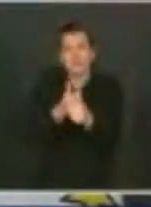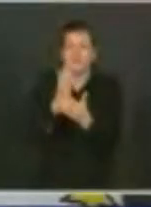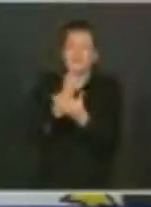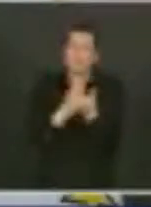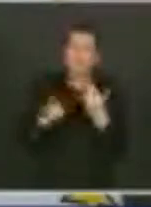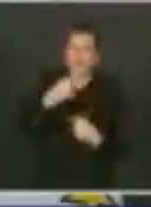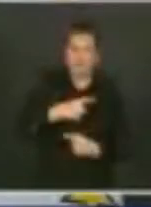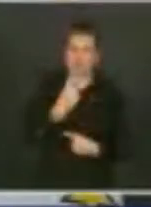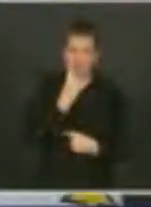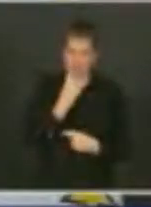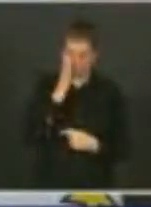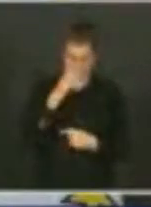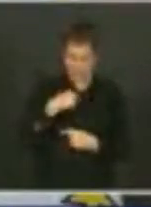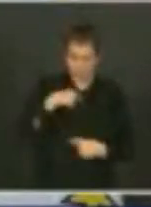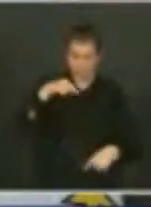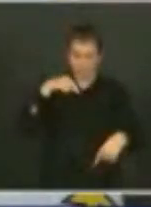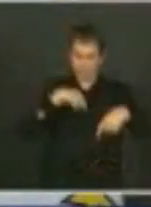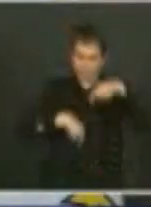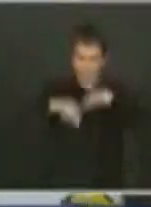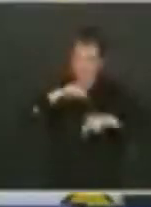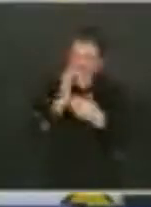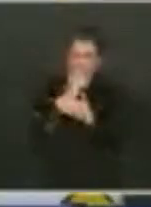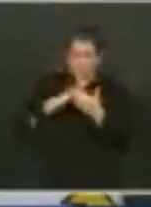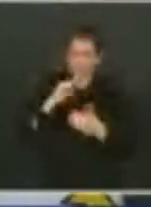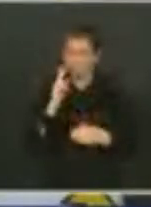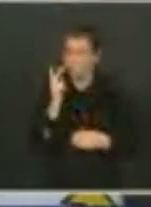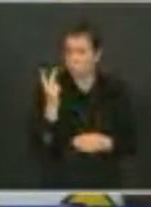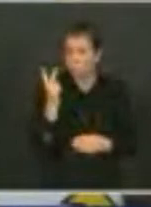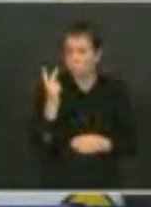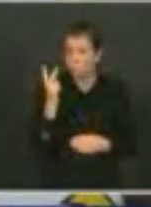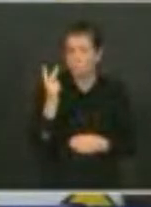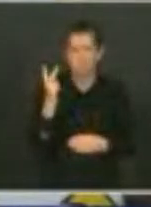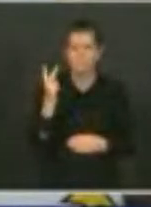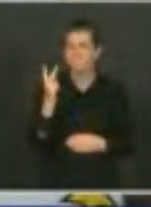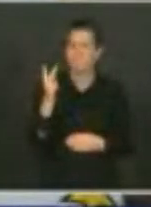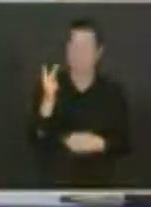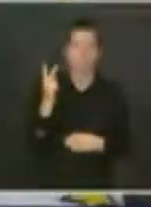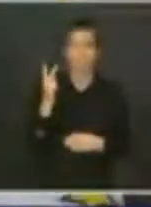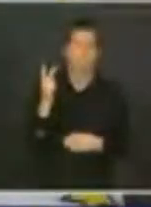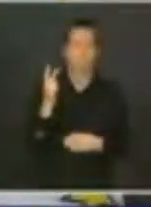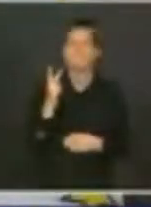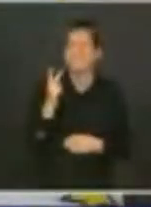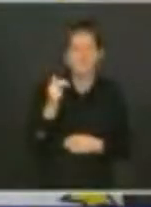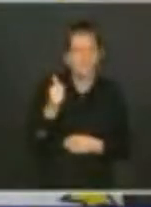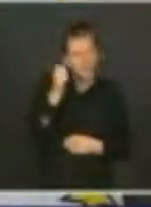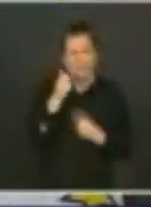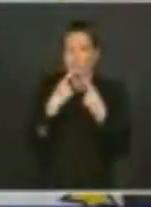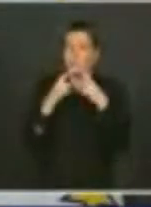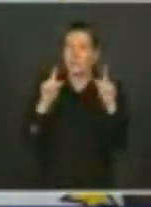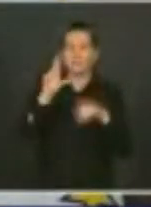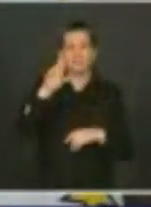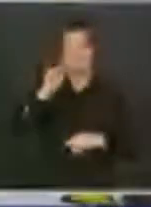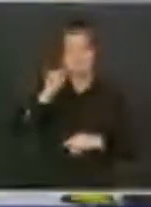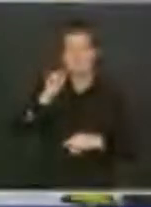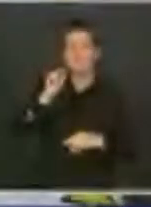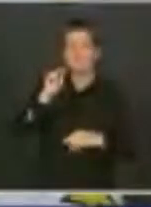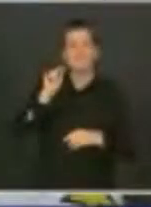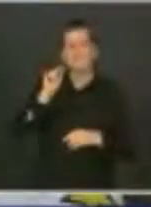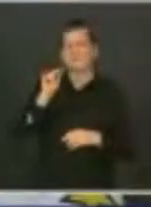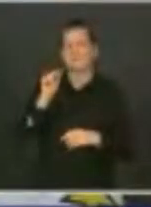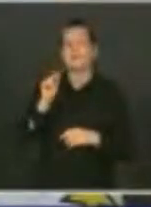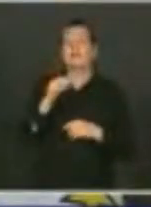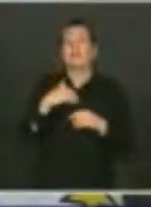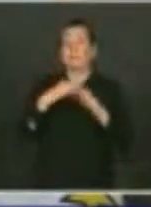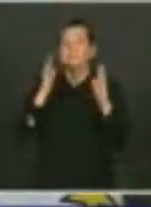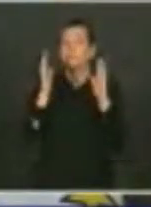help. It's not enough. Phase 2 was smaller limits at restaurants,